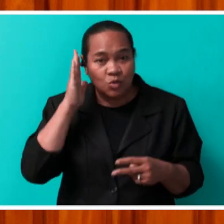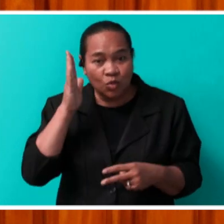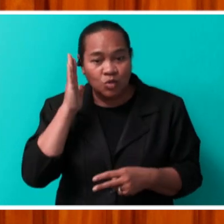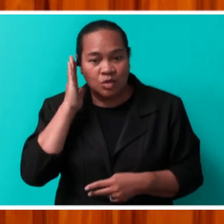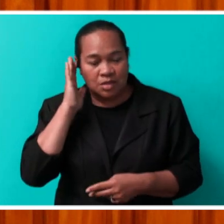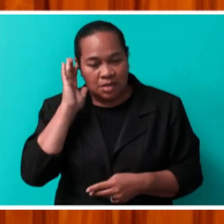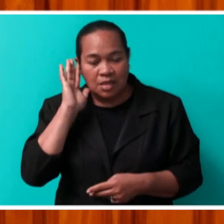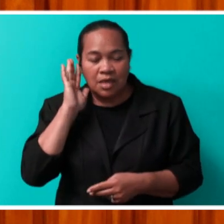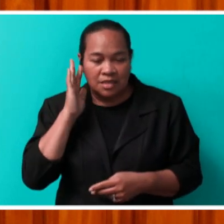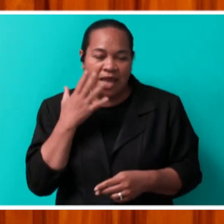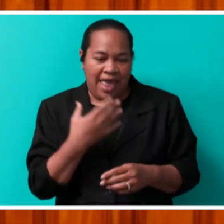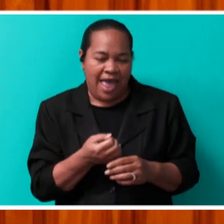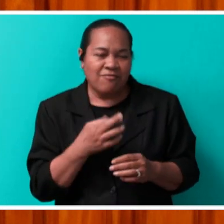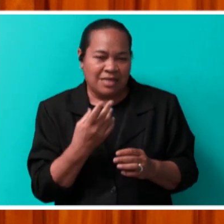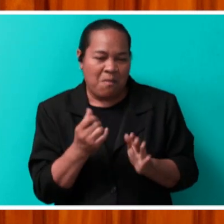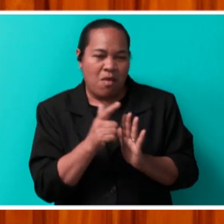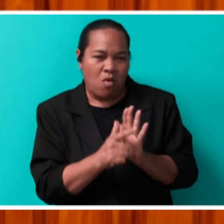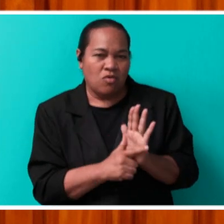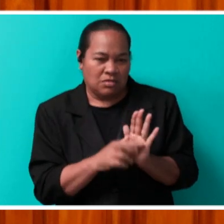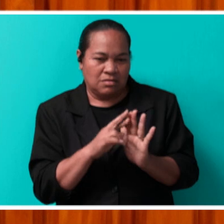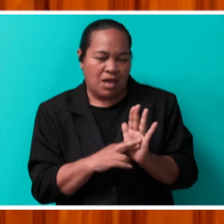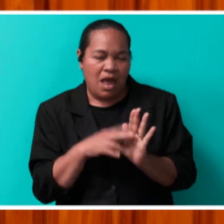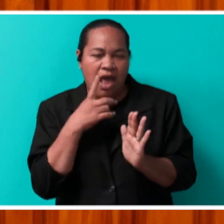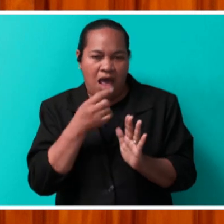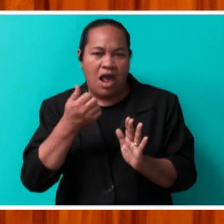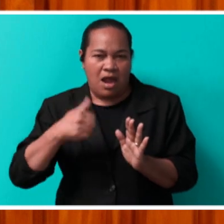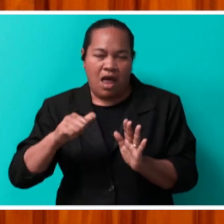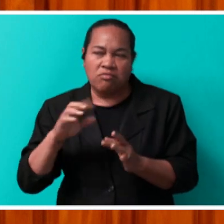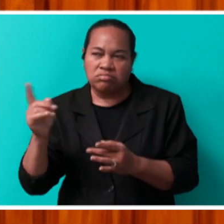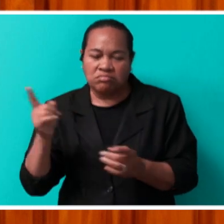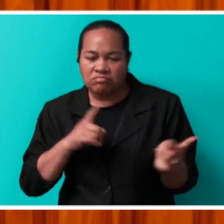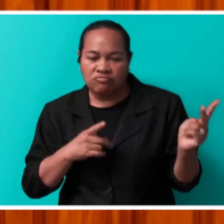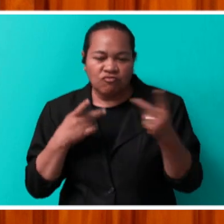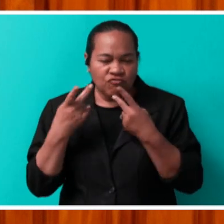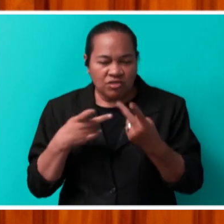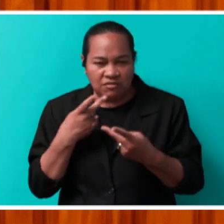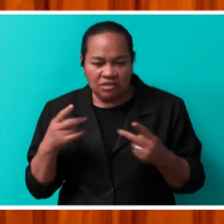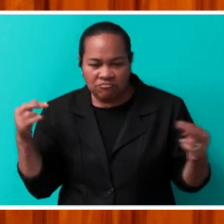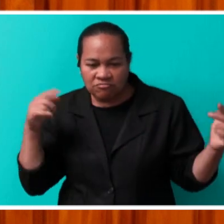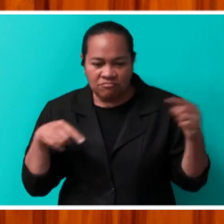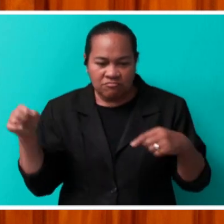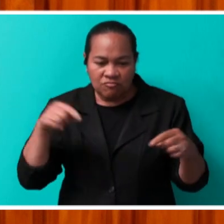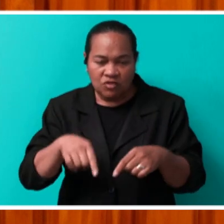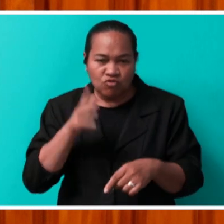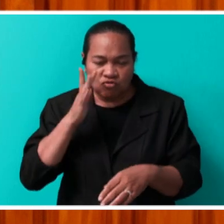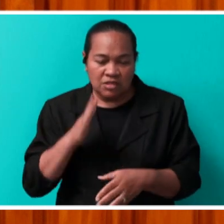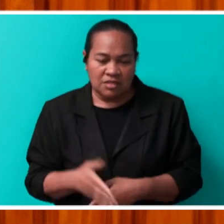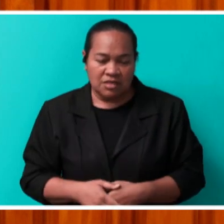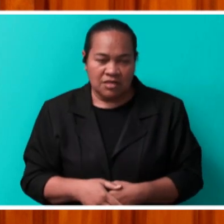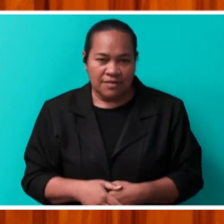relevant legislations and relevant laws, Mr. Speaker, sir. Before I continue further, I just wanted to